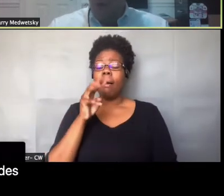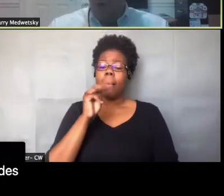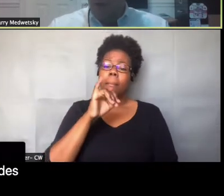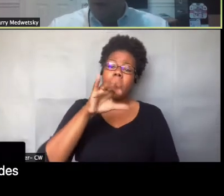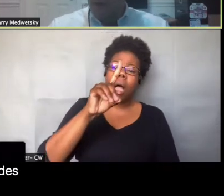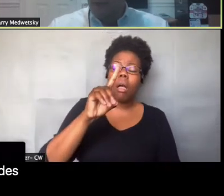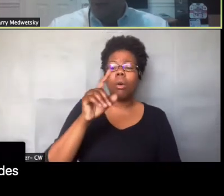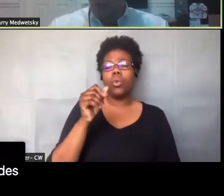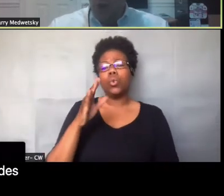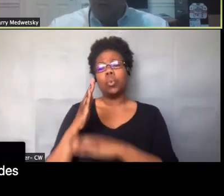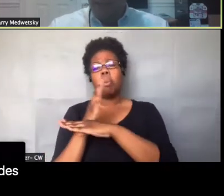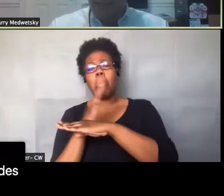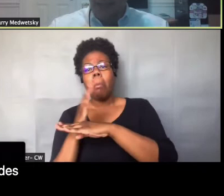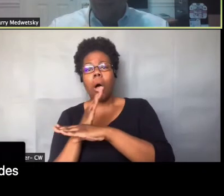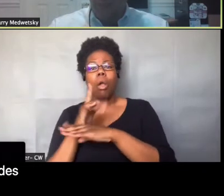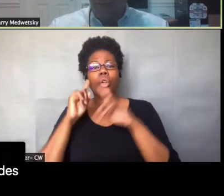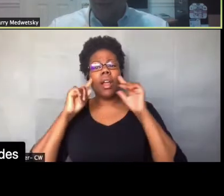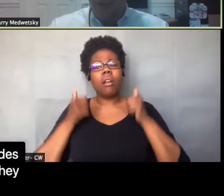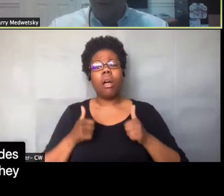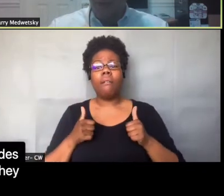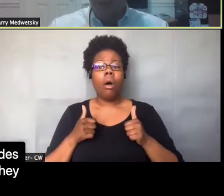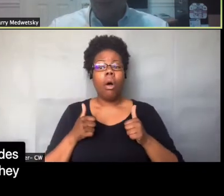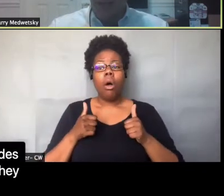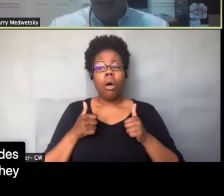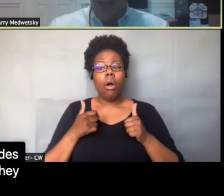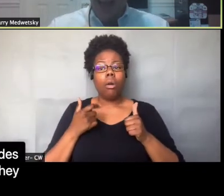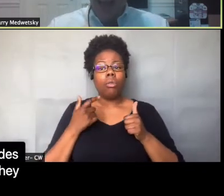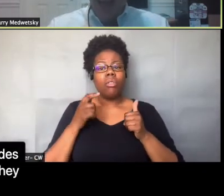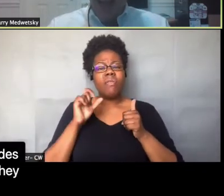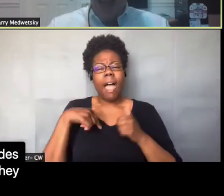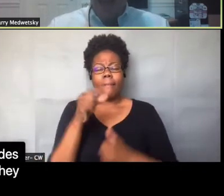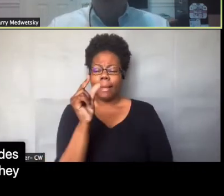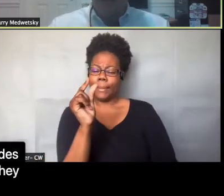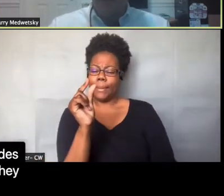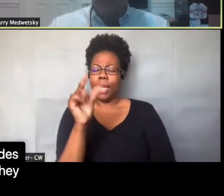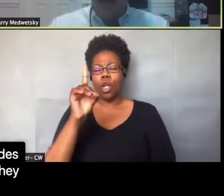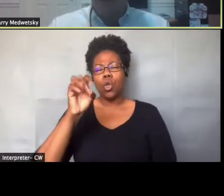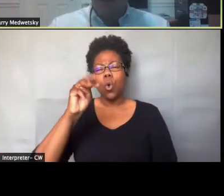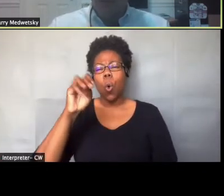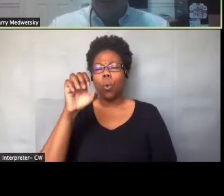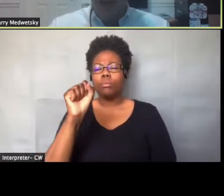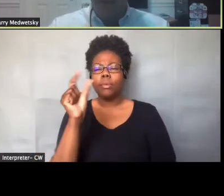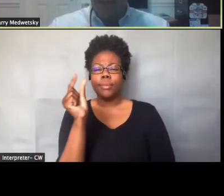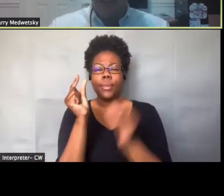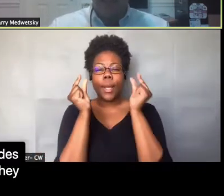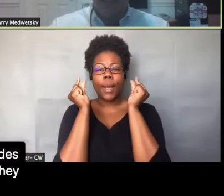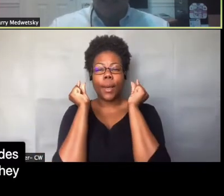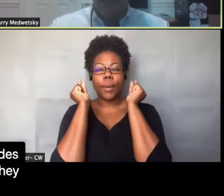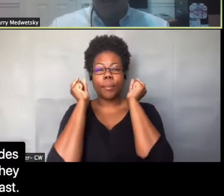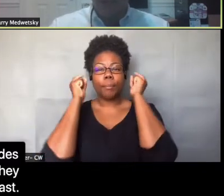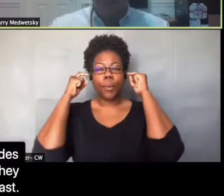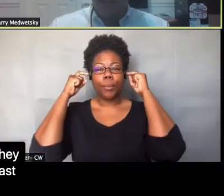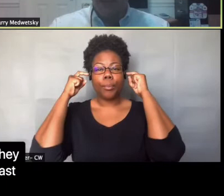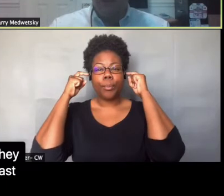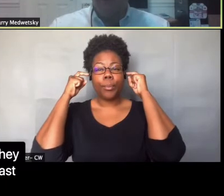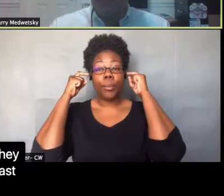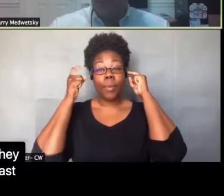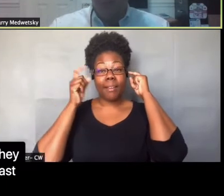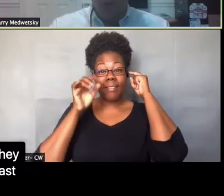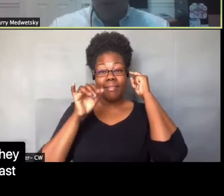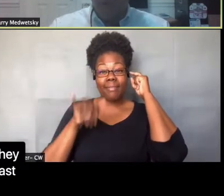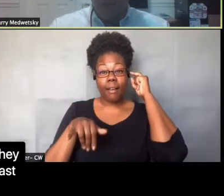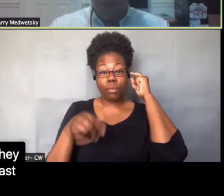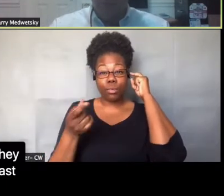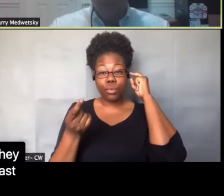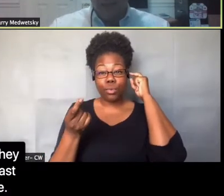tubing or little domes that they can put in their ears. And what it allows for them, at least, is they're physically